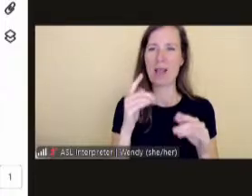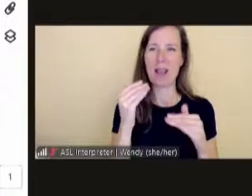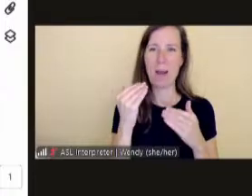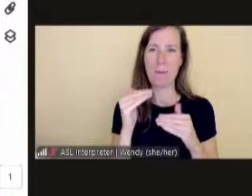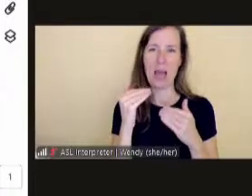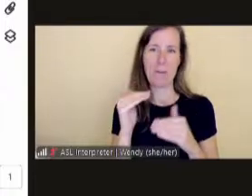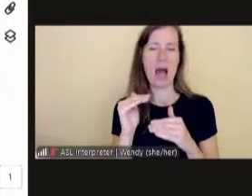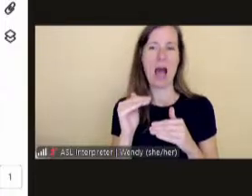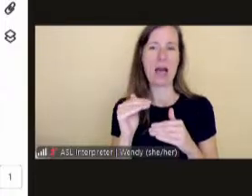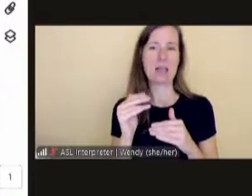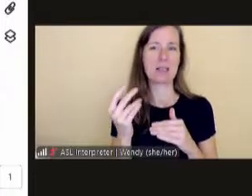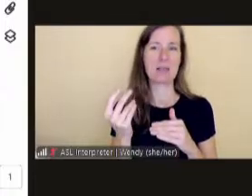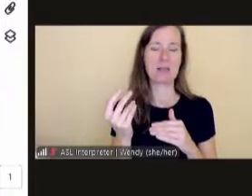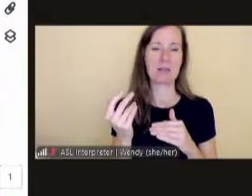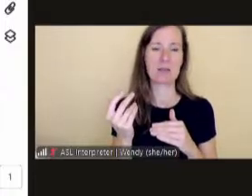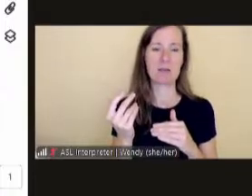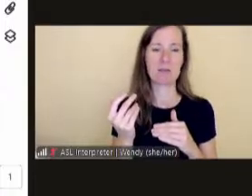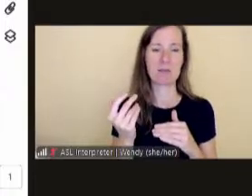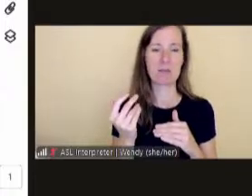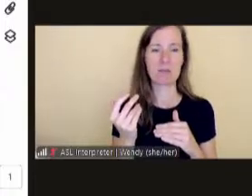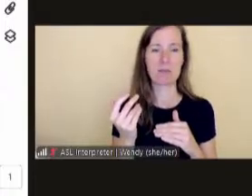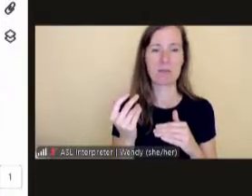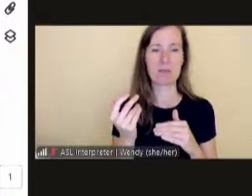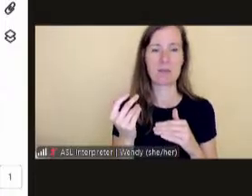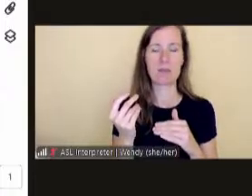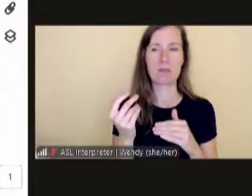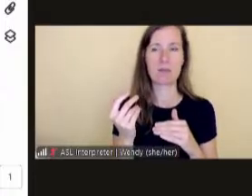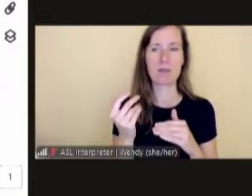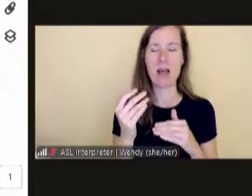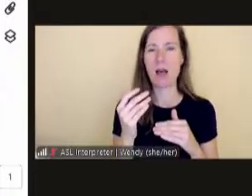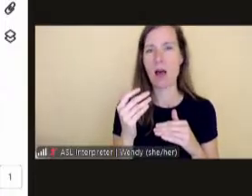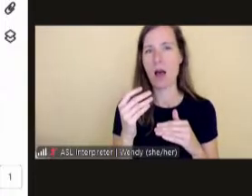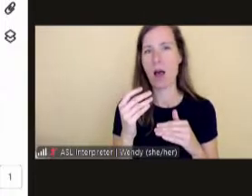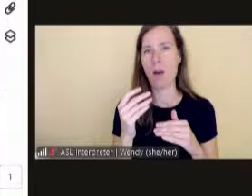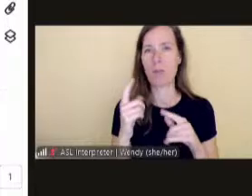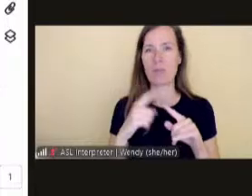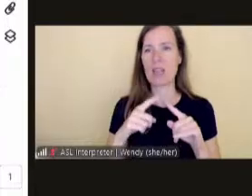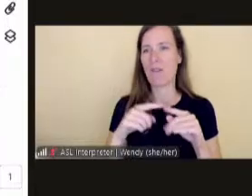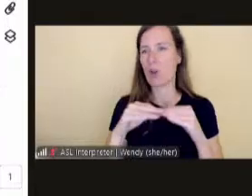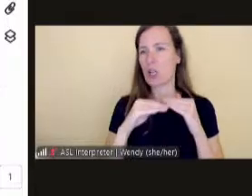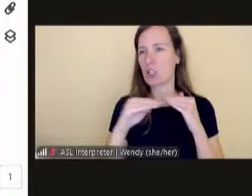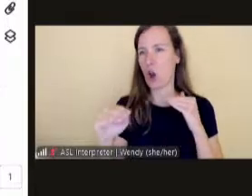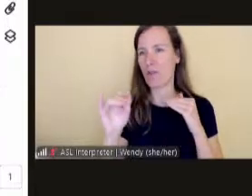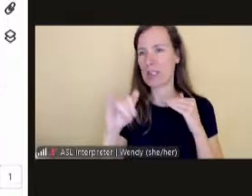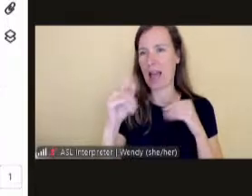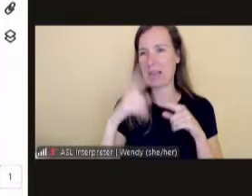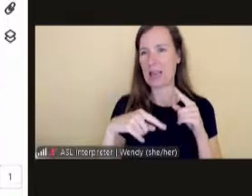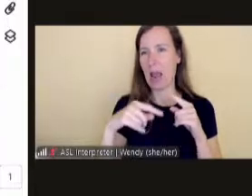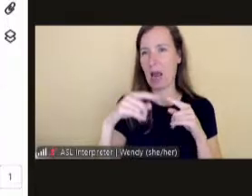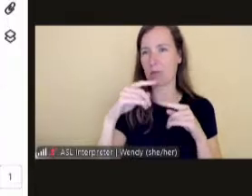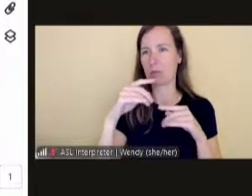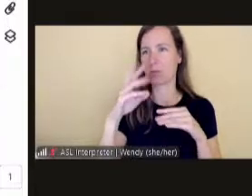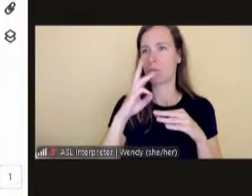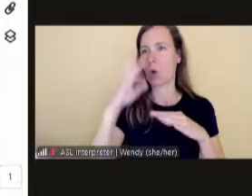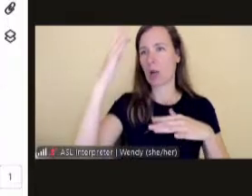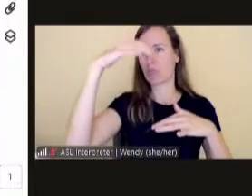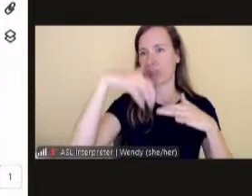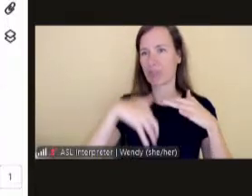surface that's not necessary. It also would potentially impact